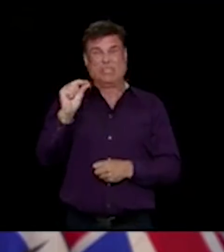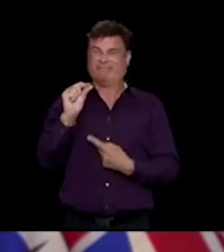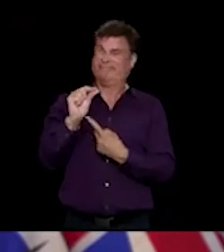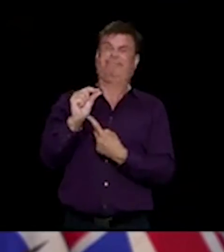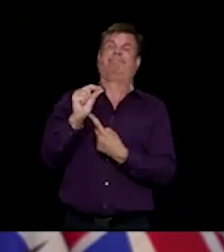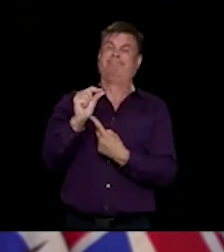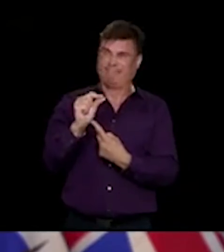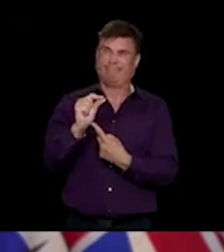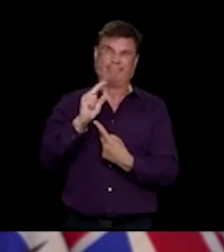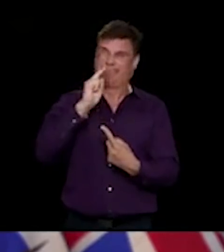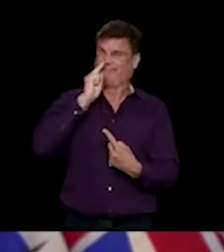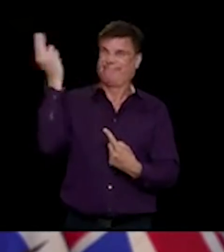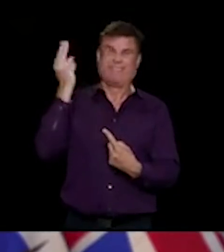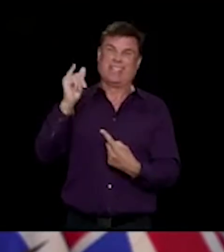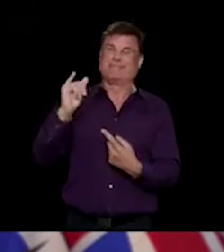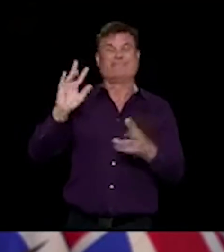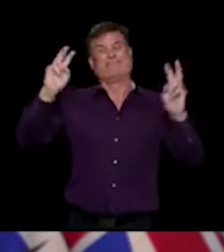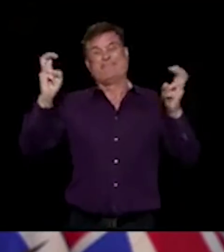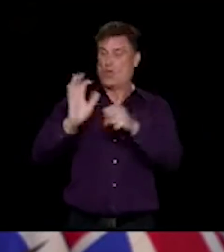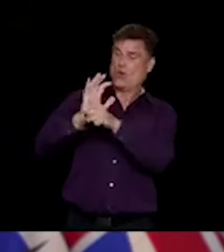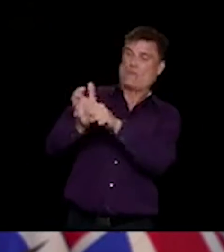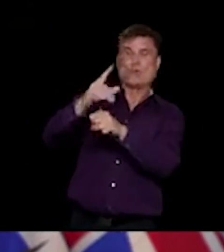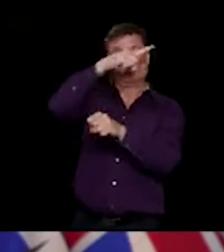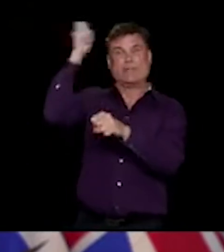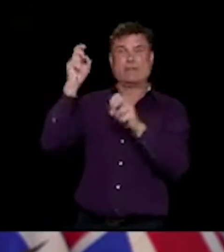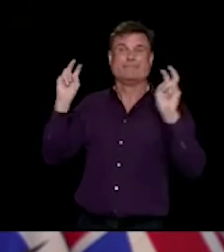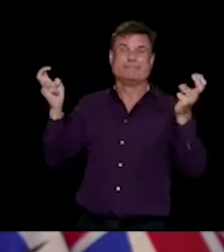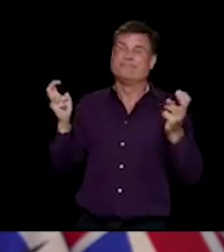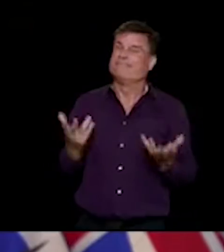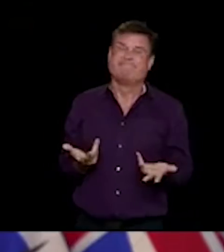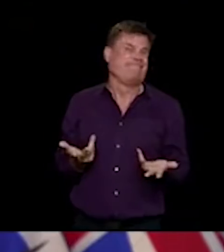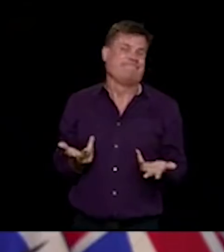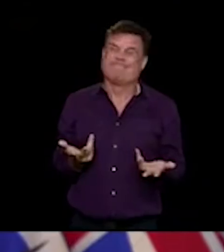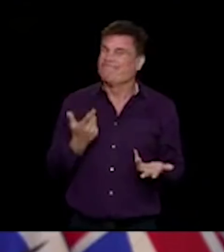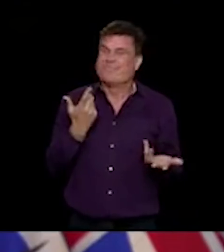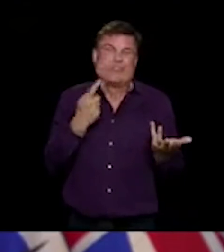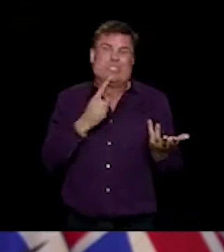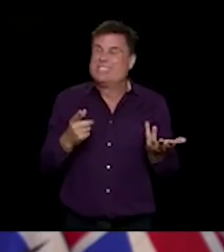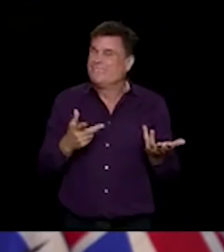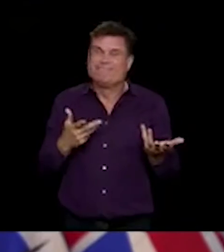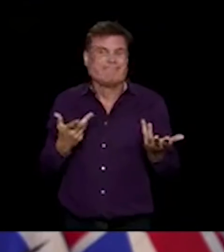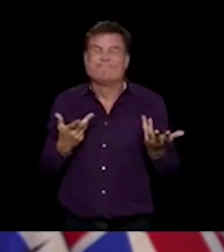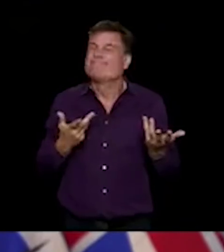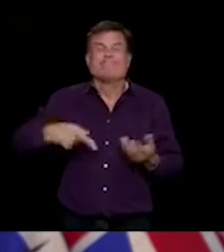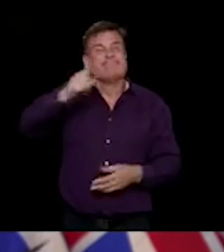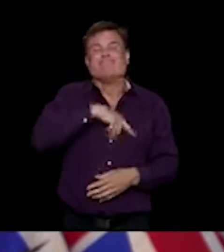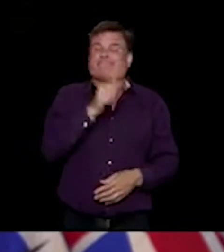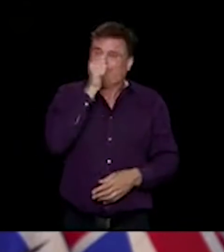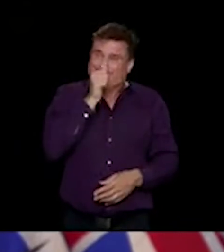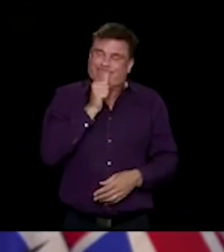differently. But we know how to do it, and we will do it together. And this is how we can play safe and stay